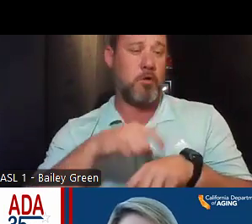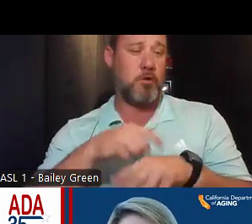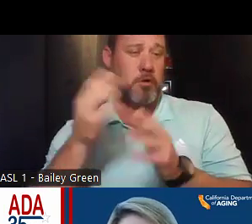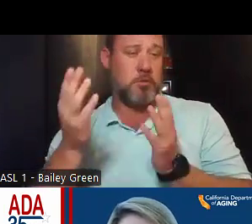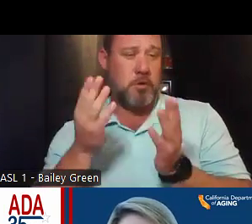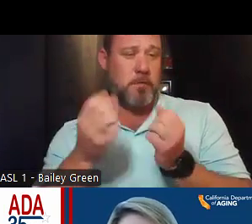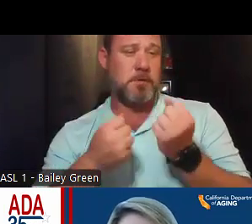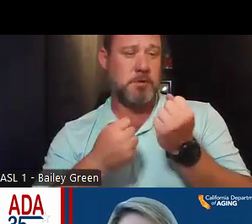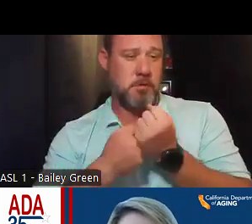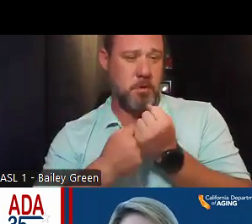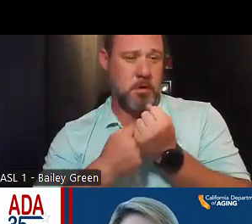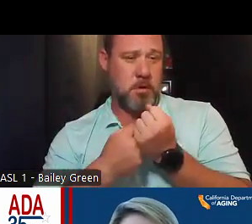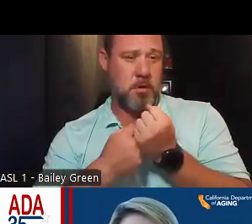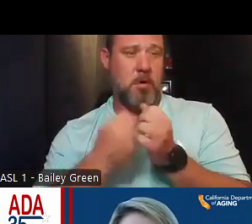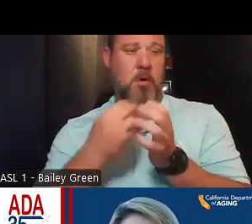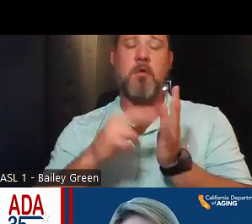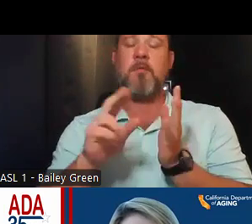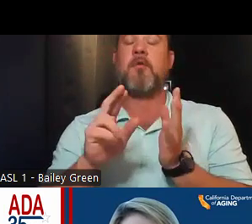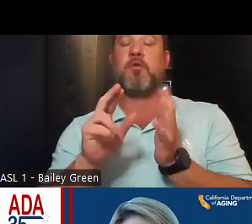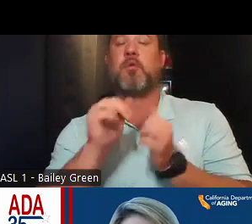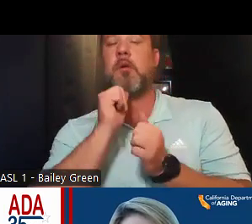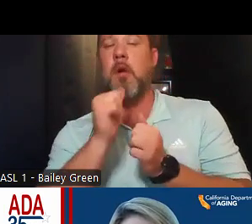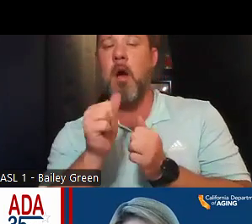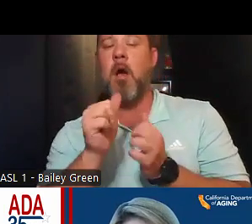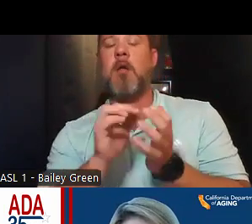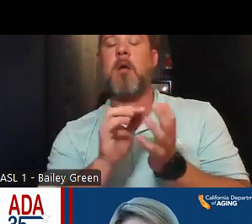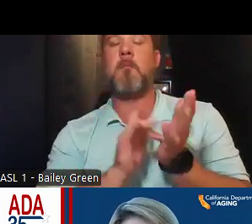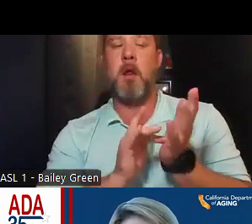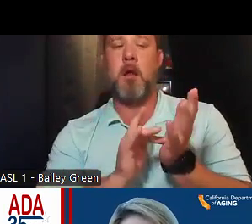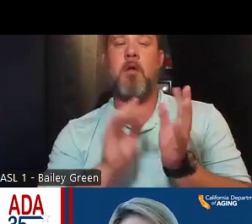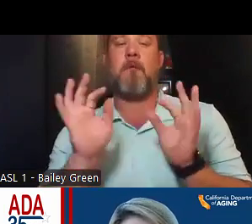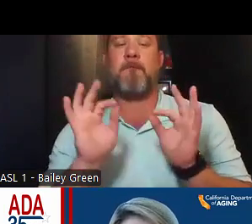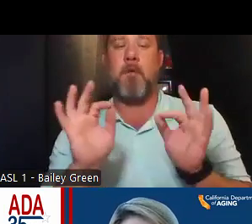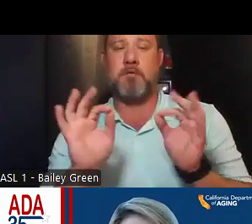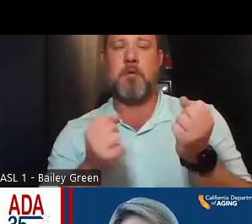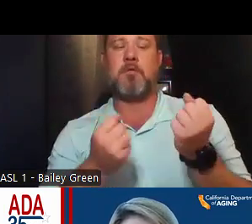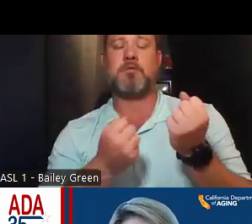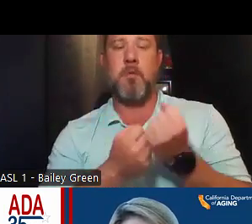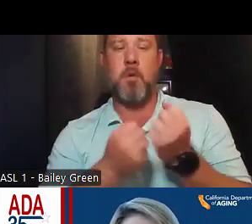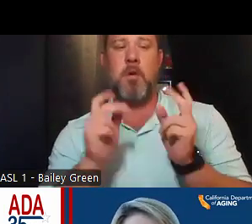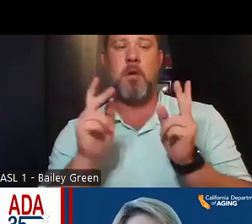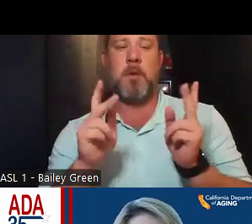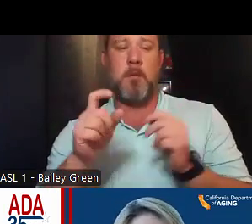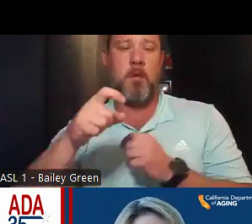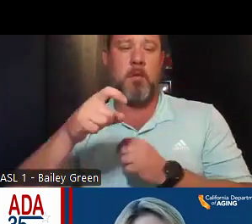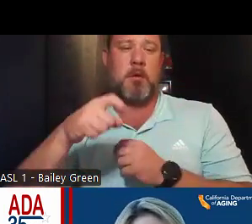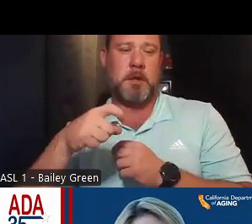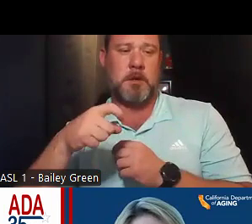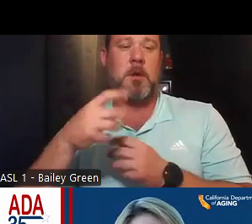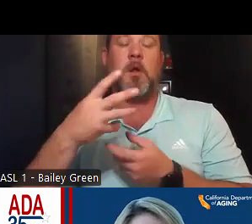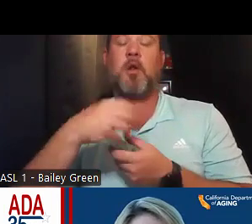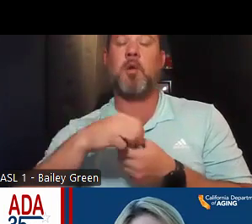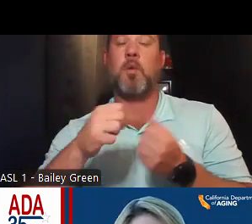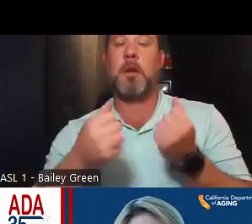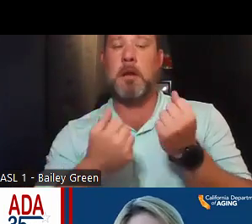and supports refers to the non-medical functional support that people may need, including